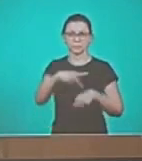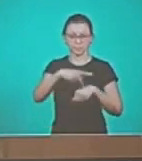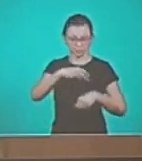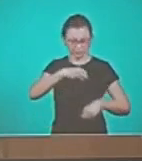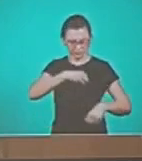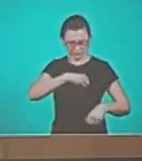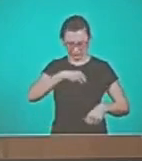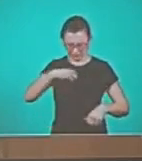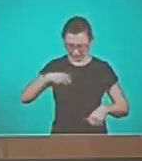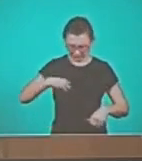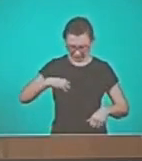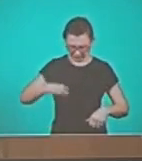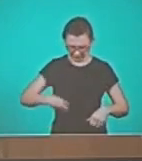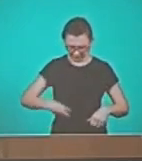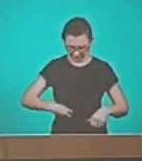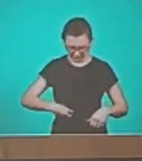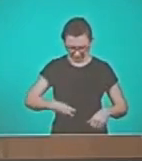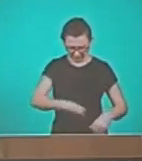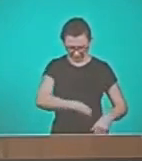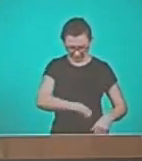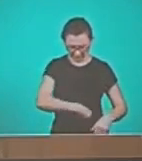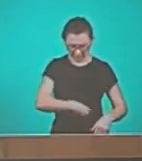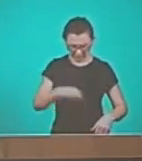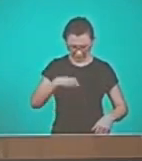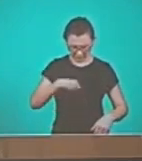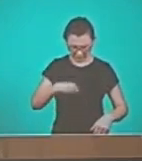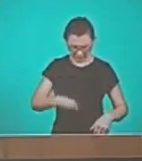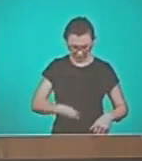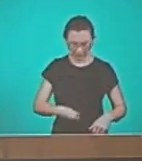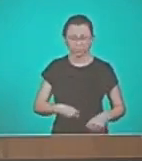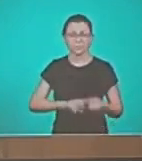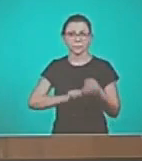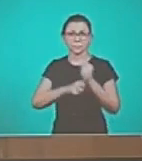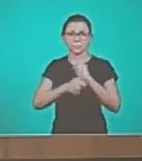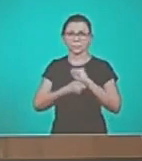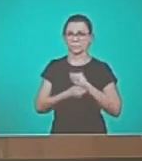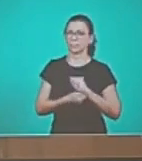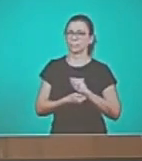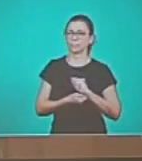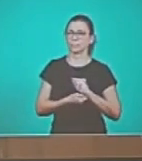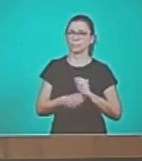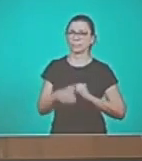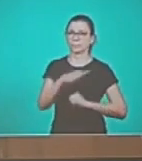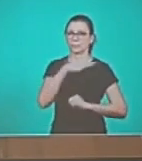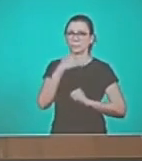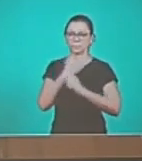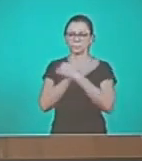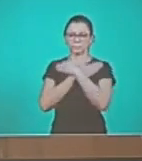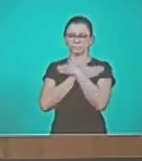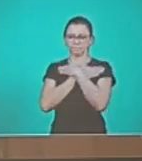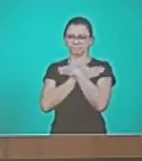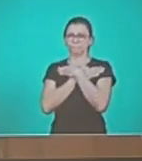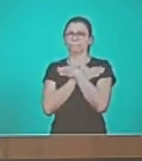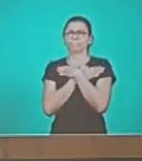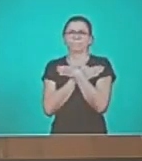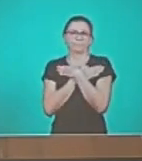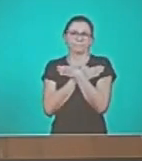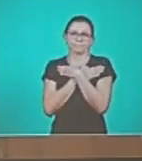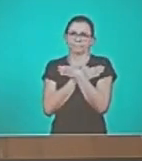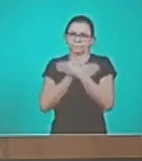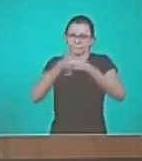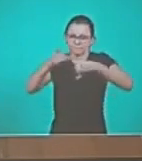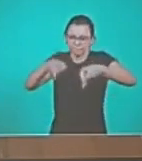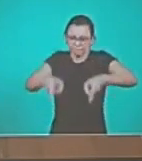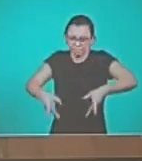and he had what some they call like stones that died with them. That information died with the high priest in the